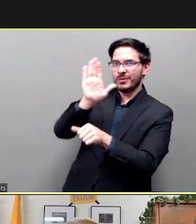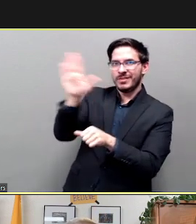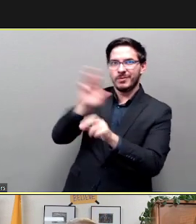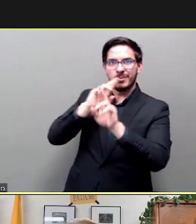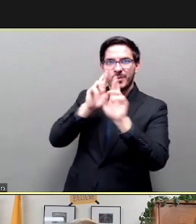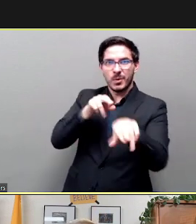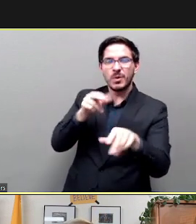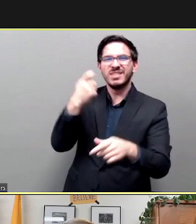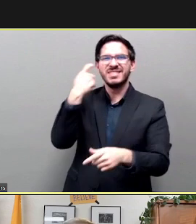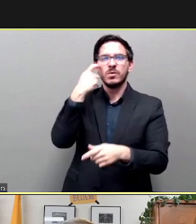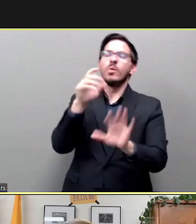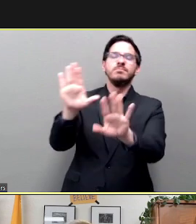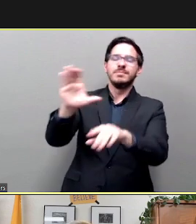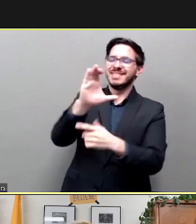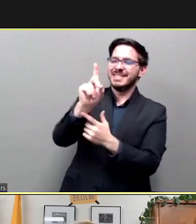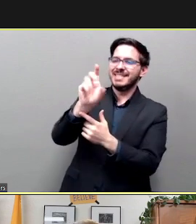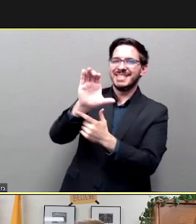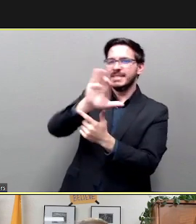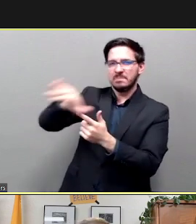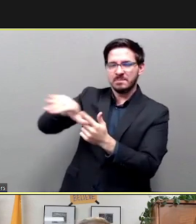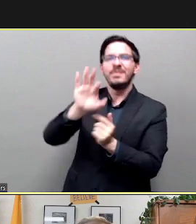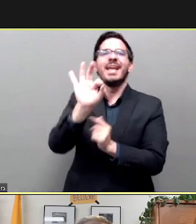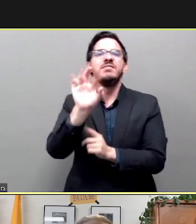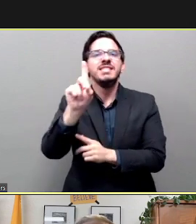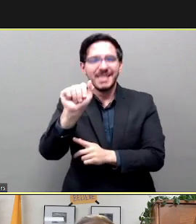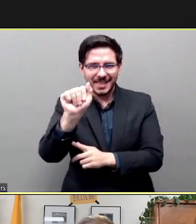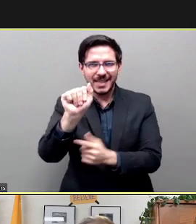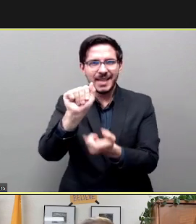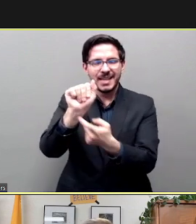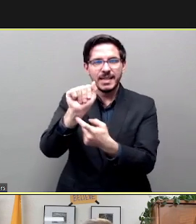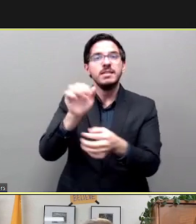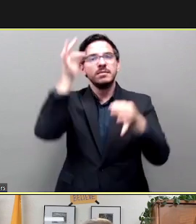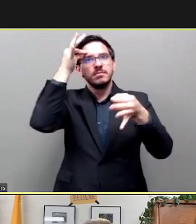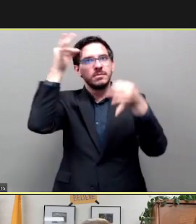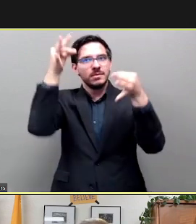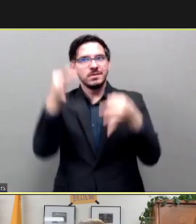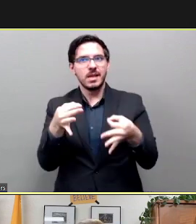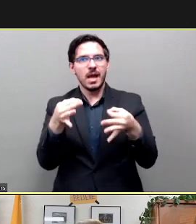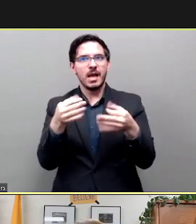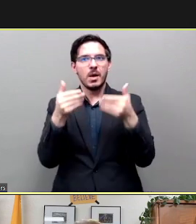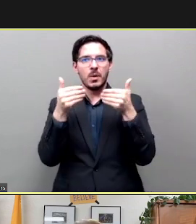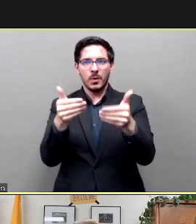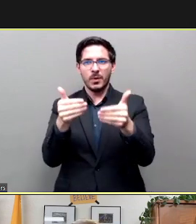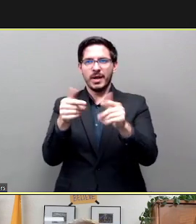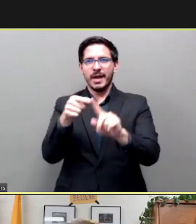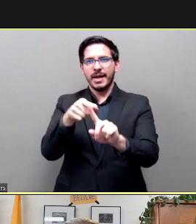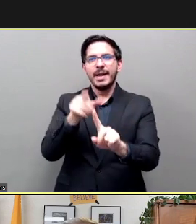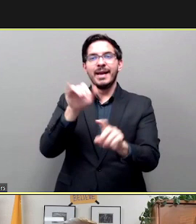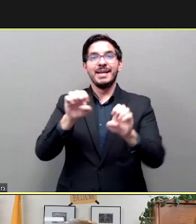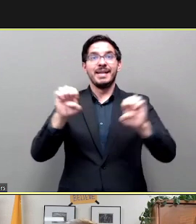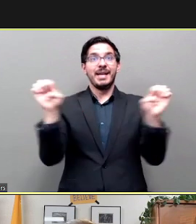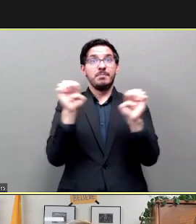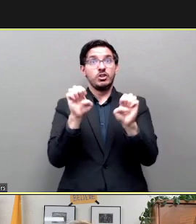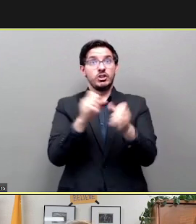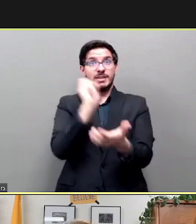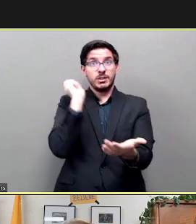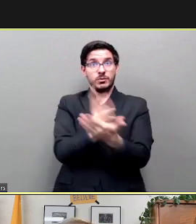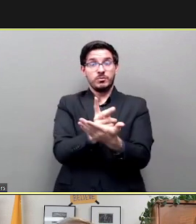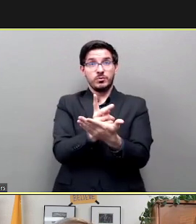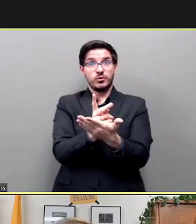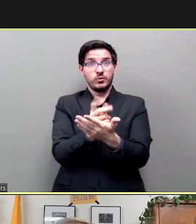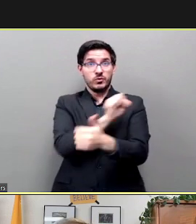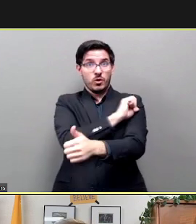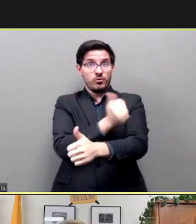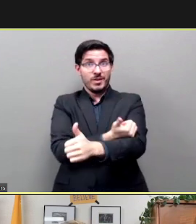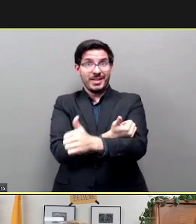the FDA this week decided to withdraw the EUA emergency use authorization for both of